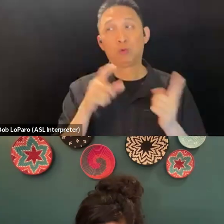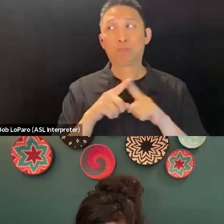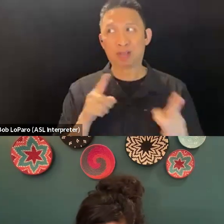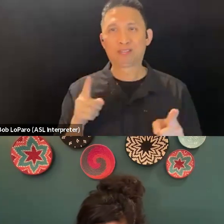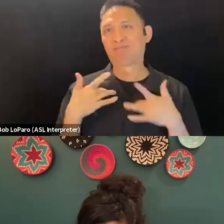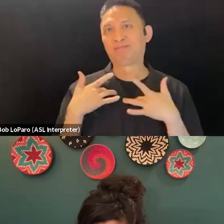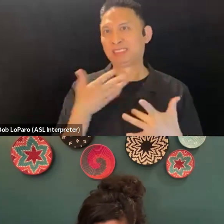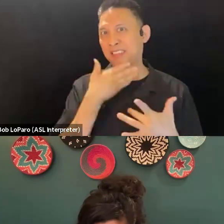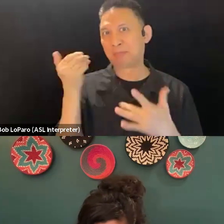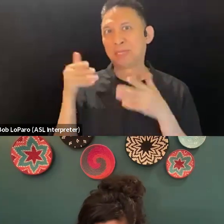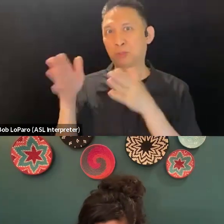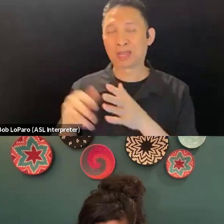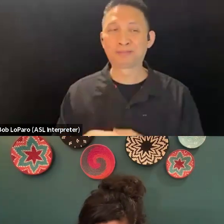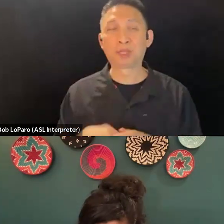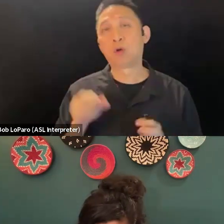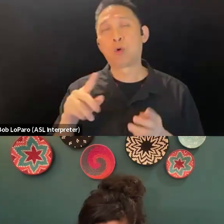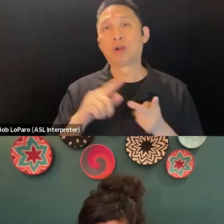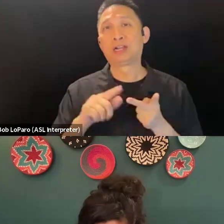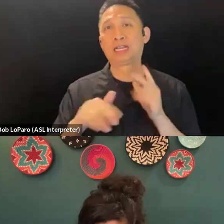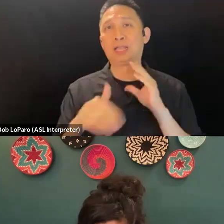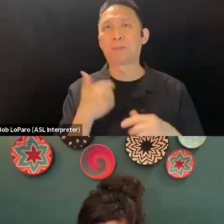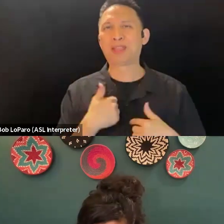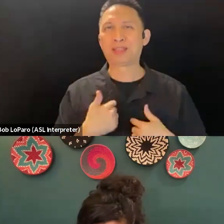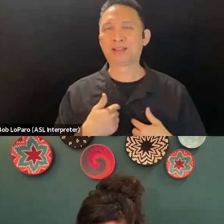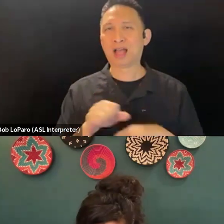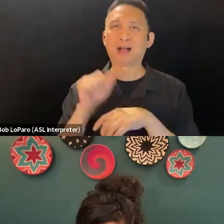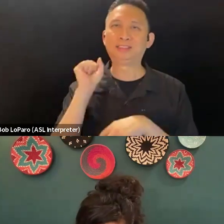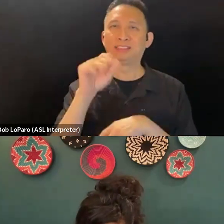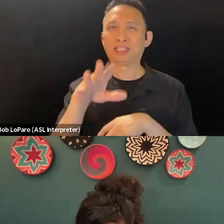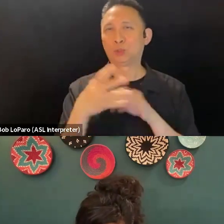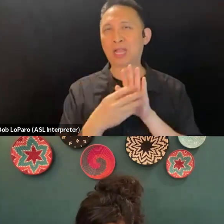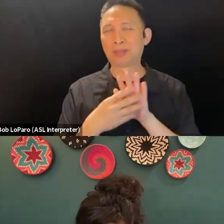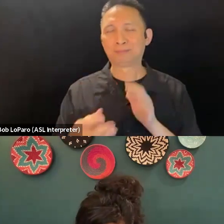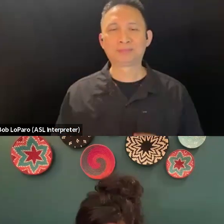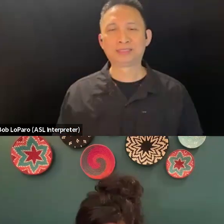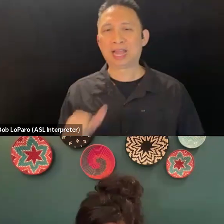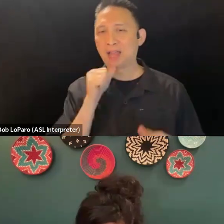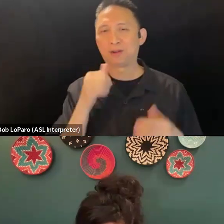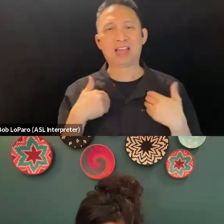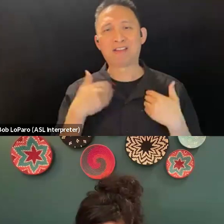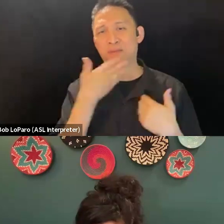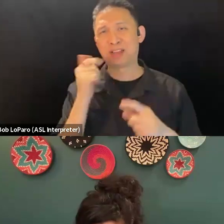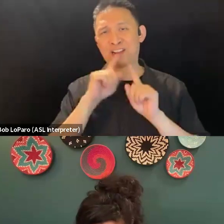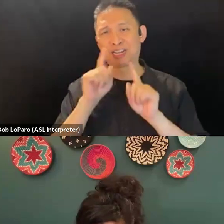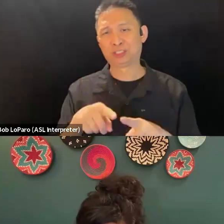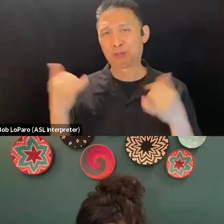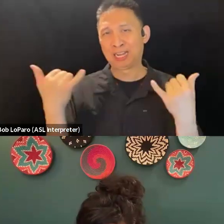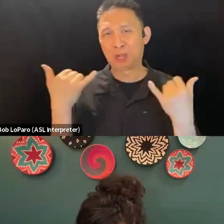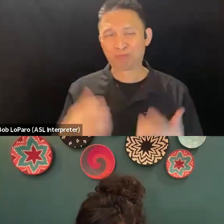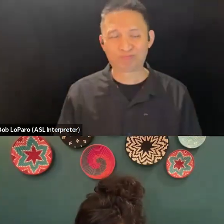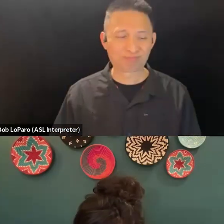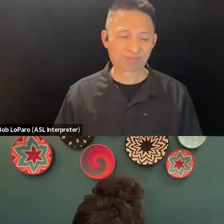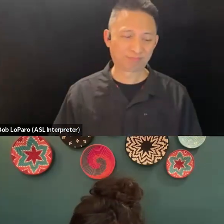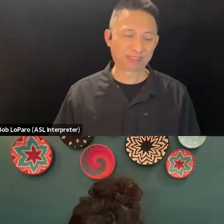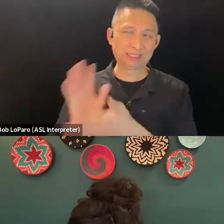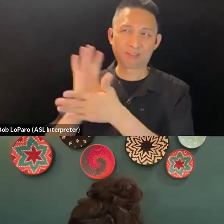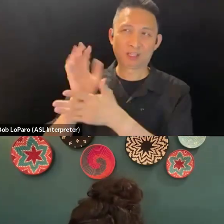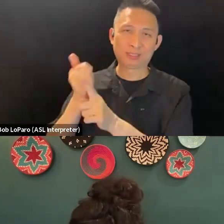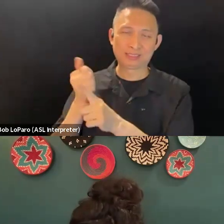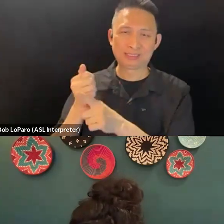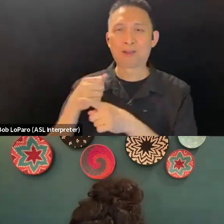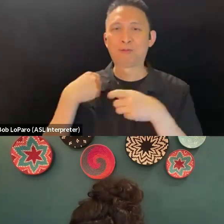like All These Sleepless Nights, for instance. I've never, like, why a film like that hasn't come out of India. That's